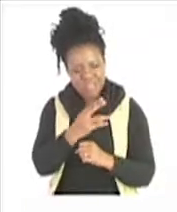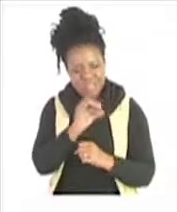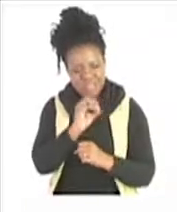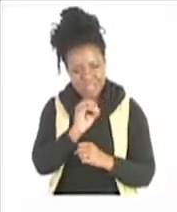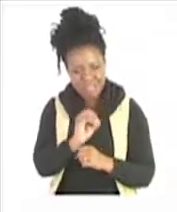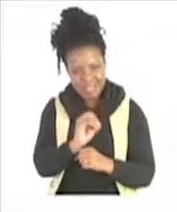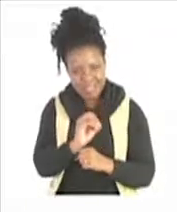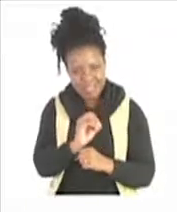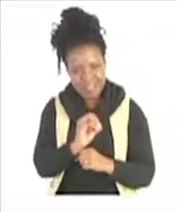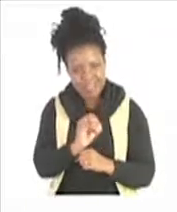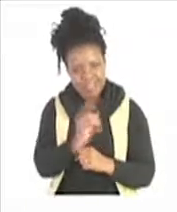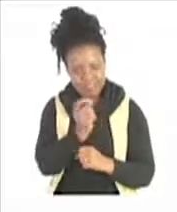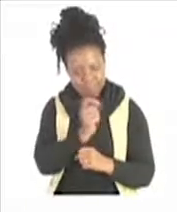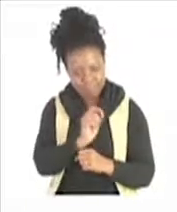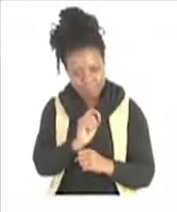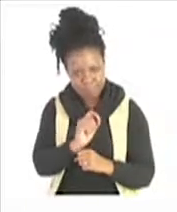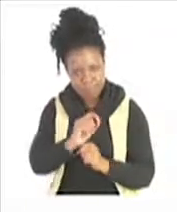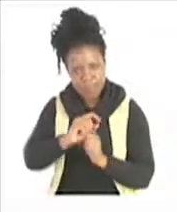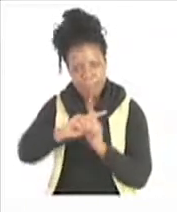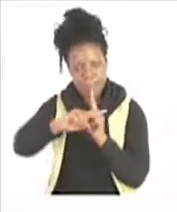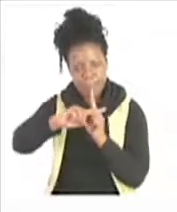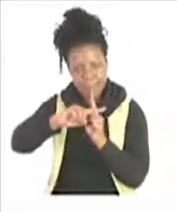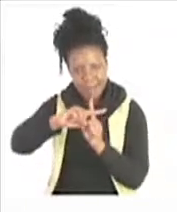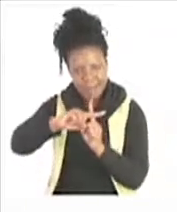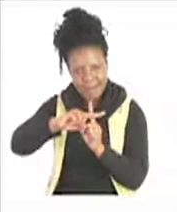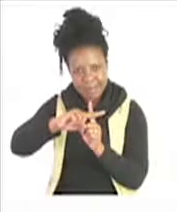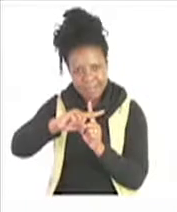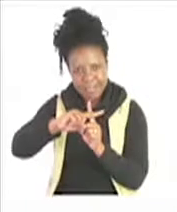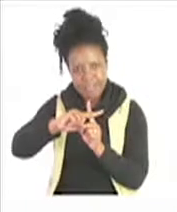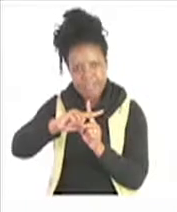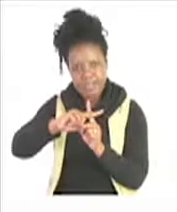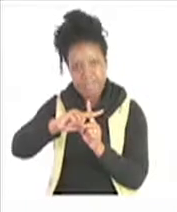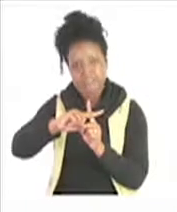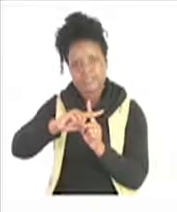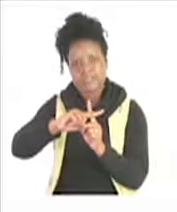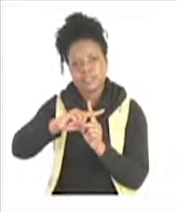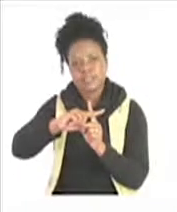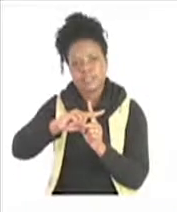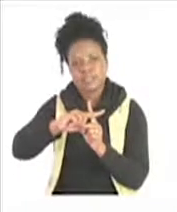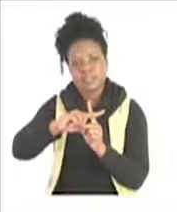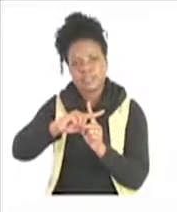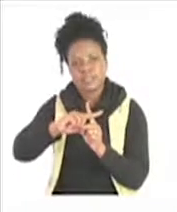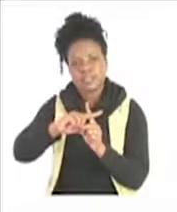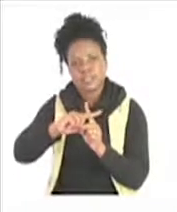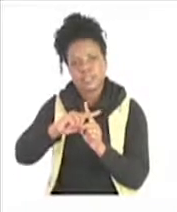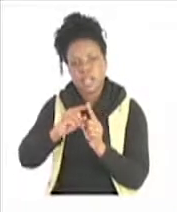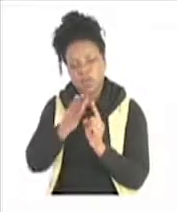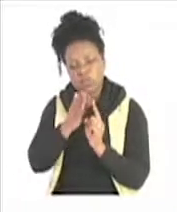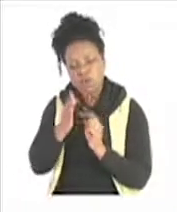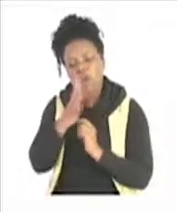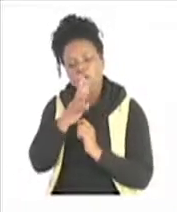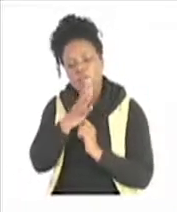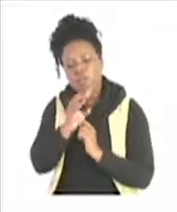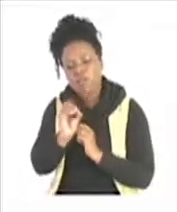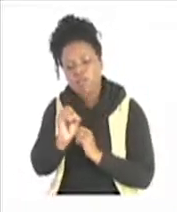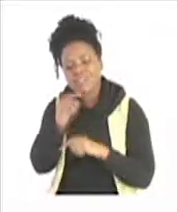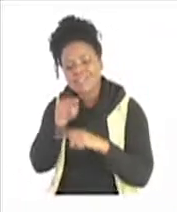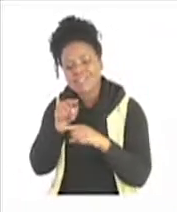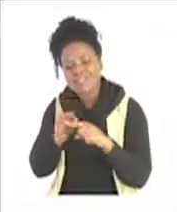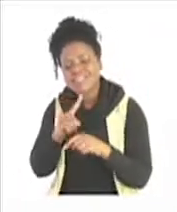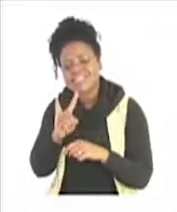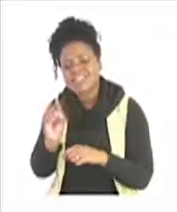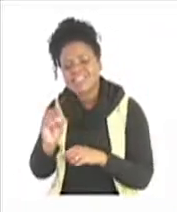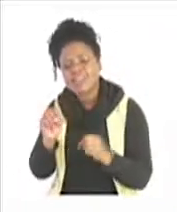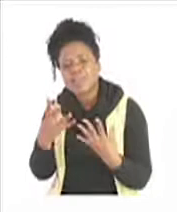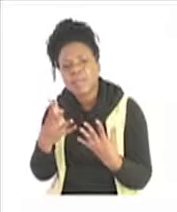part first. So equals 260, and then 40 divided by 10 equals